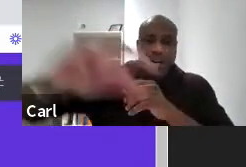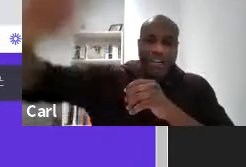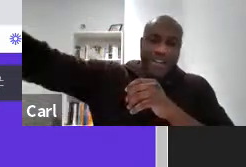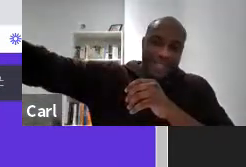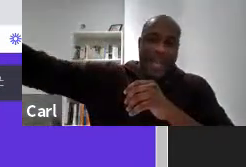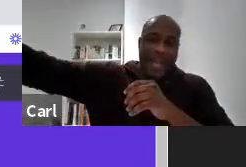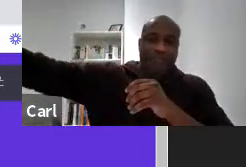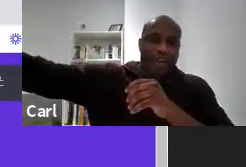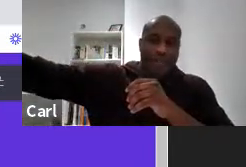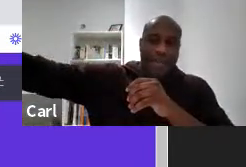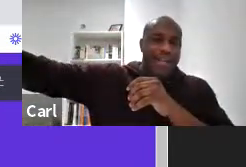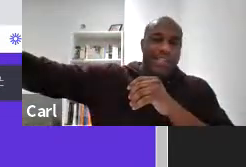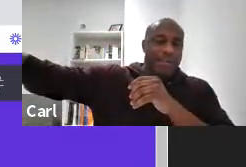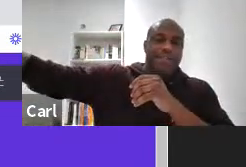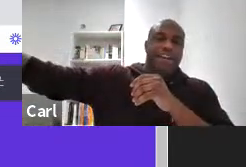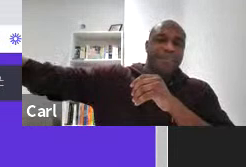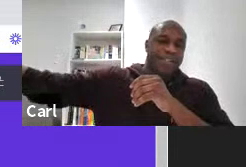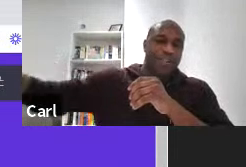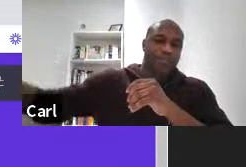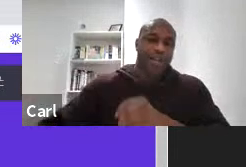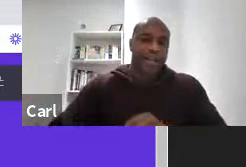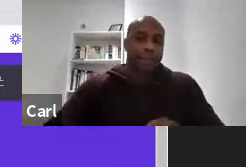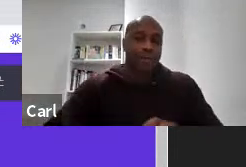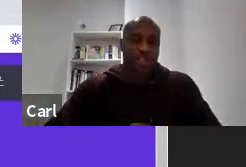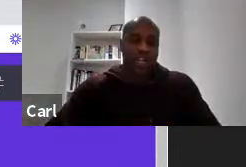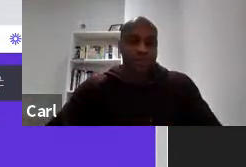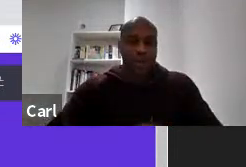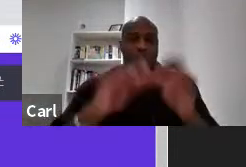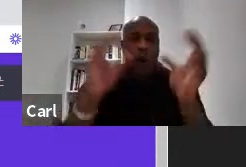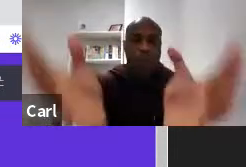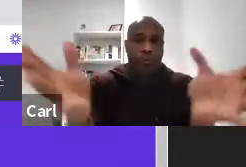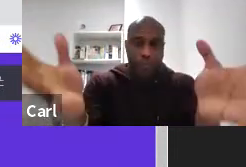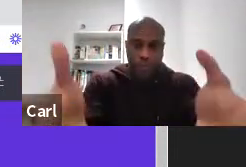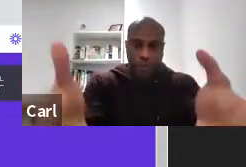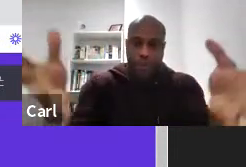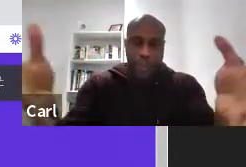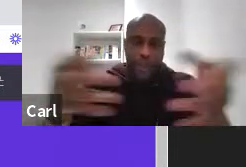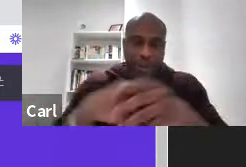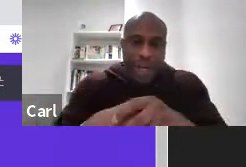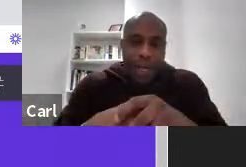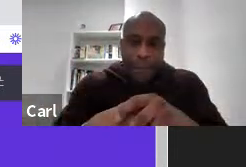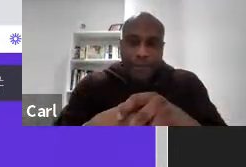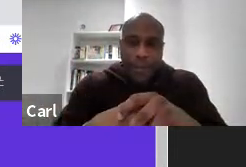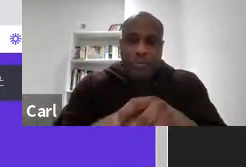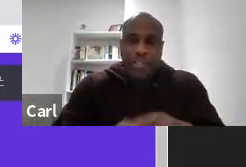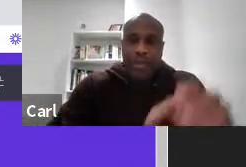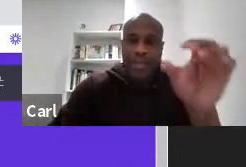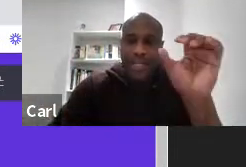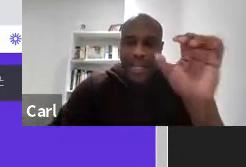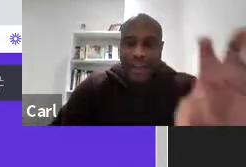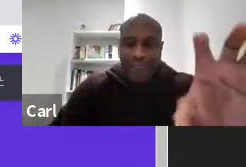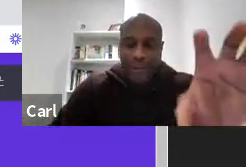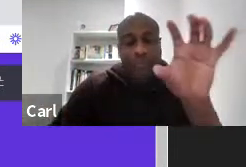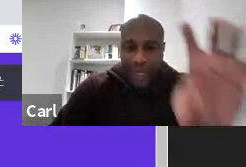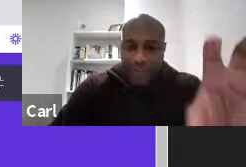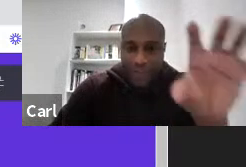logo I created in Canva, again, it took me 5 minutes to create, and I apologize for the horrible purple hue. But